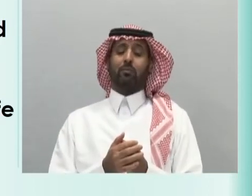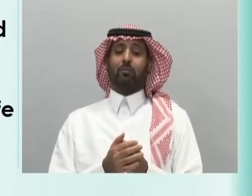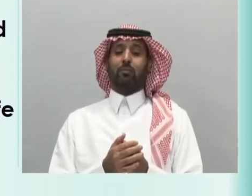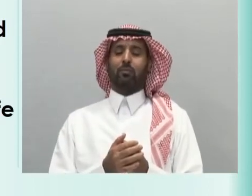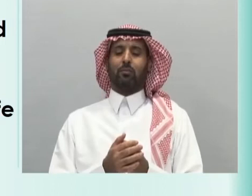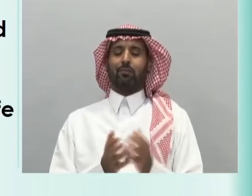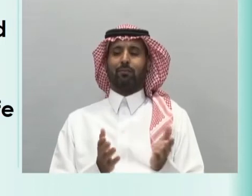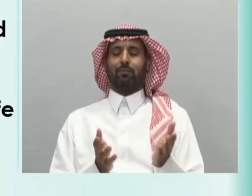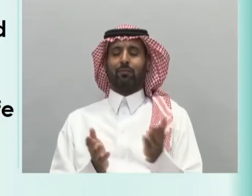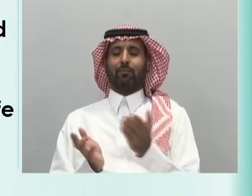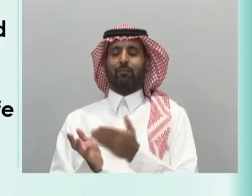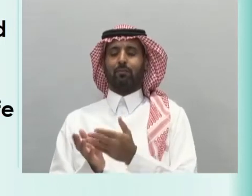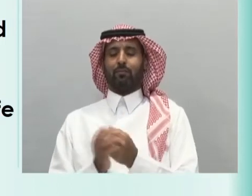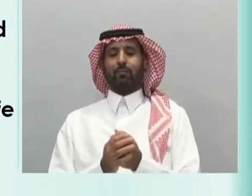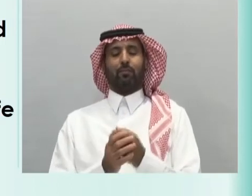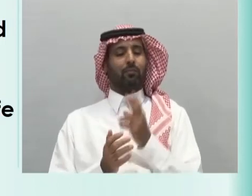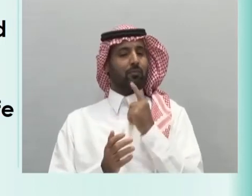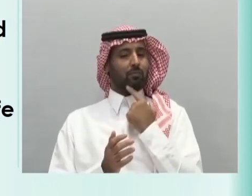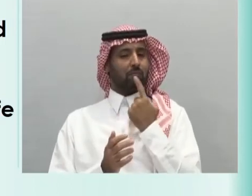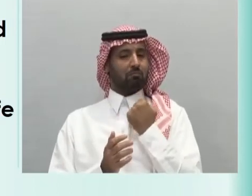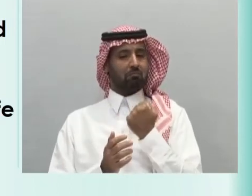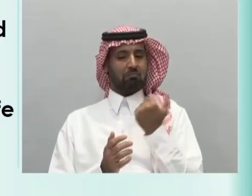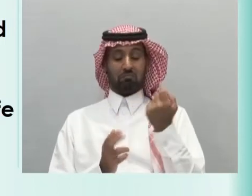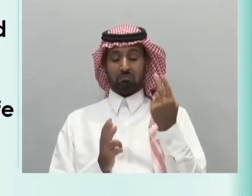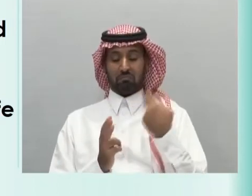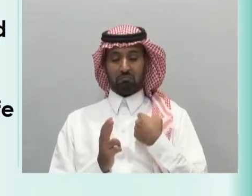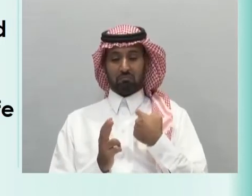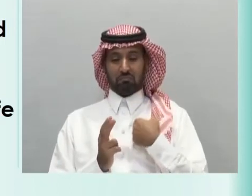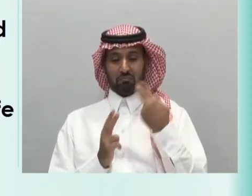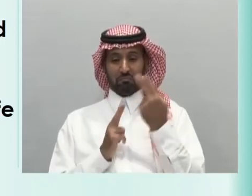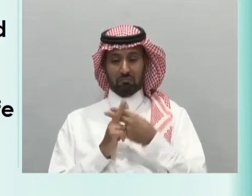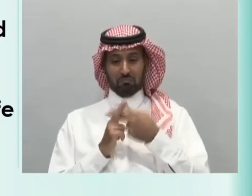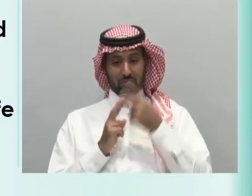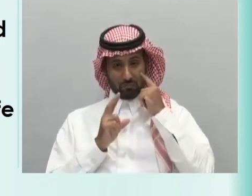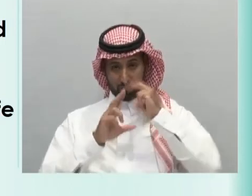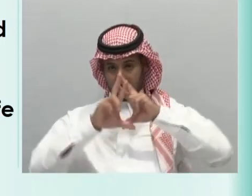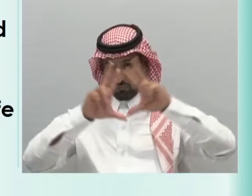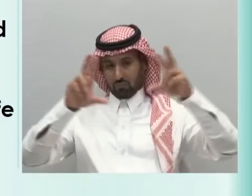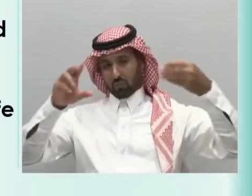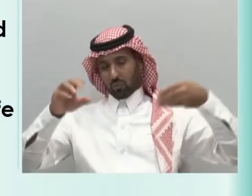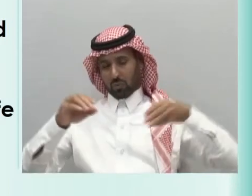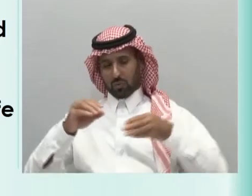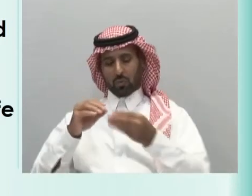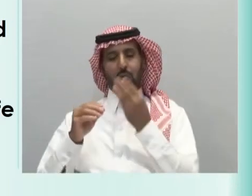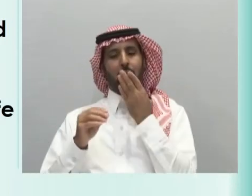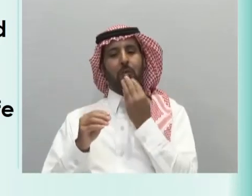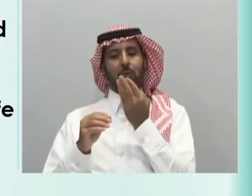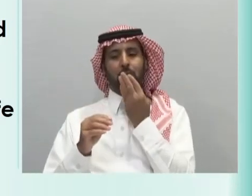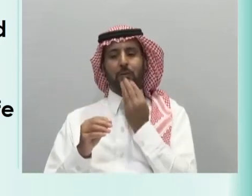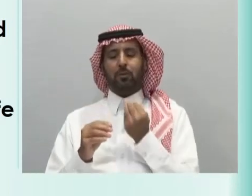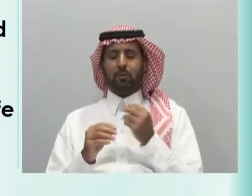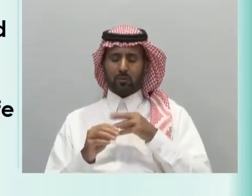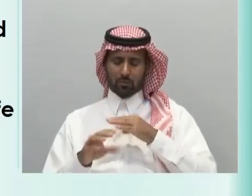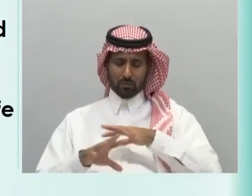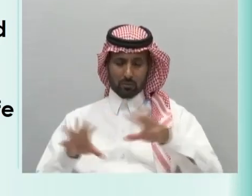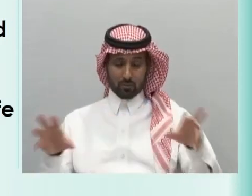of this hotel. Next, I'd like my hotel to have a view of the water. There is nothing like better like